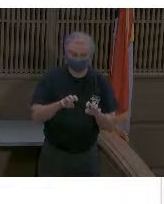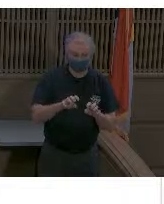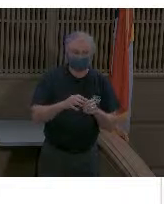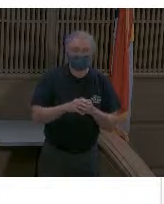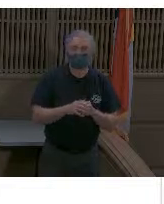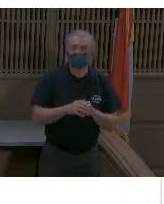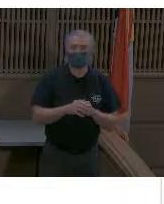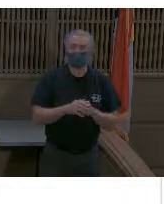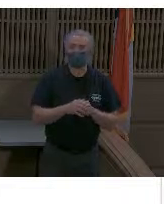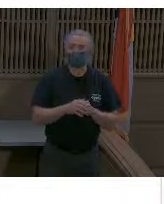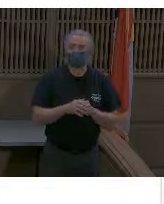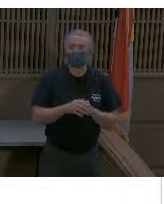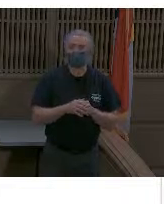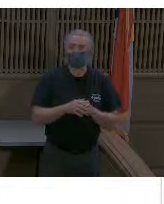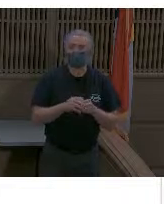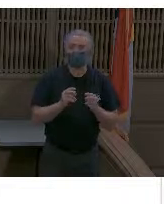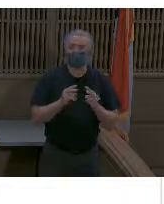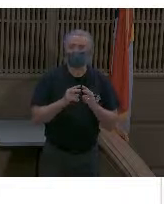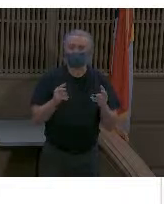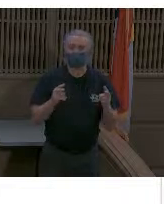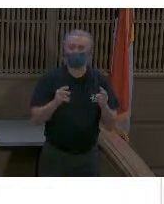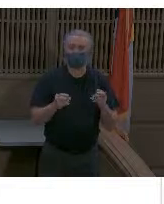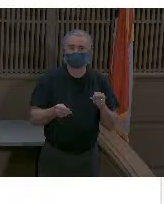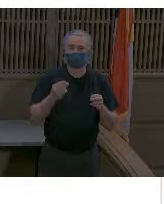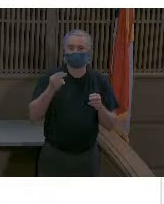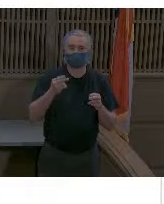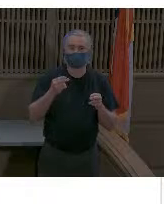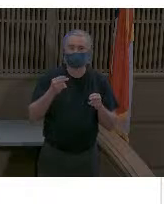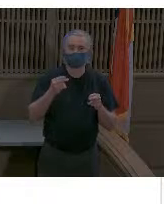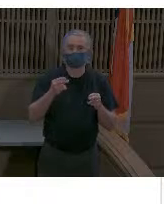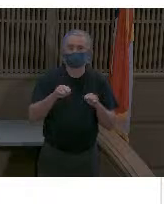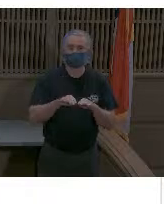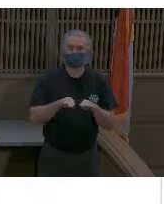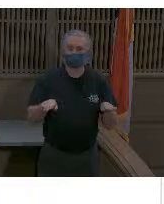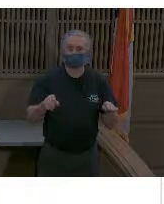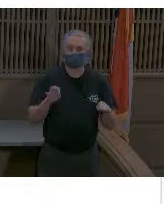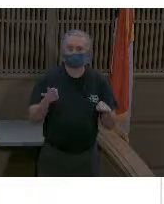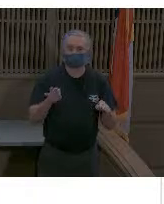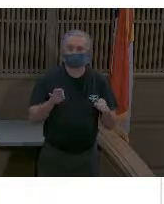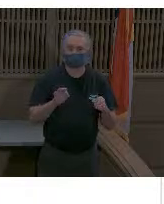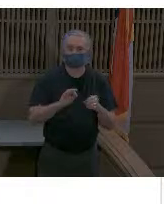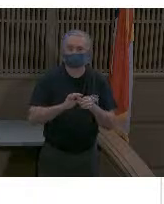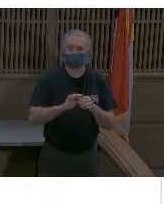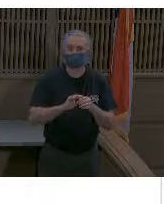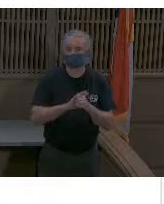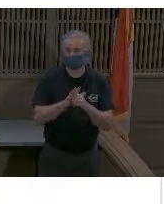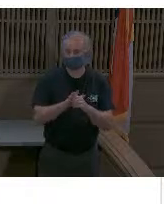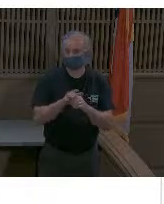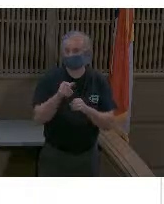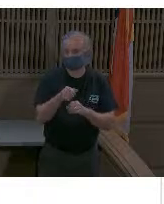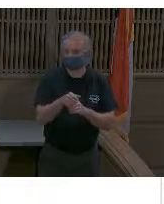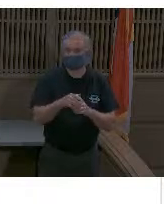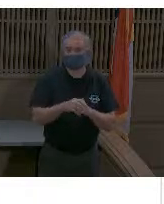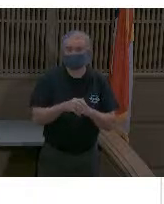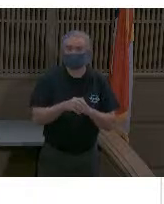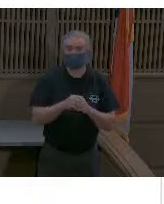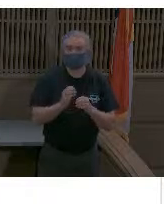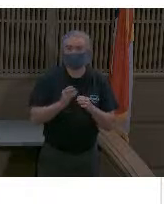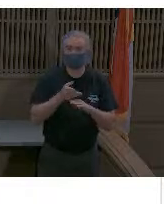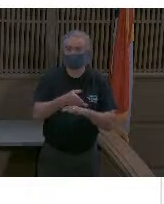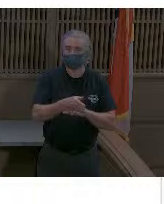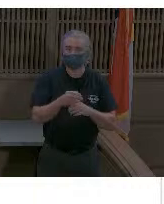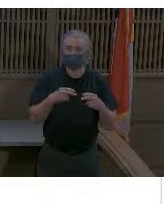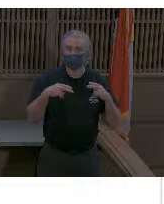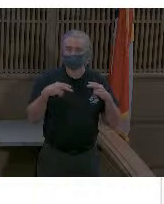tested, and it had a very high level of the presence of the virus. And so what we saw after the